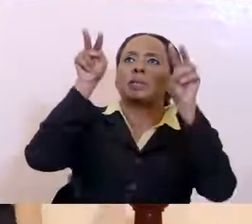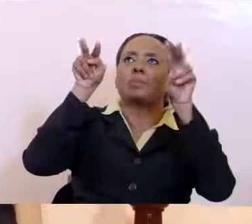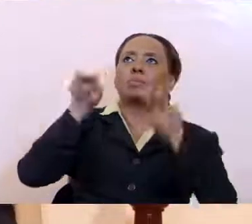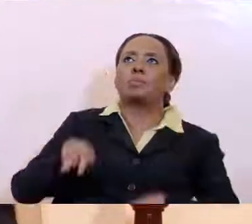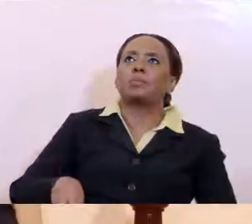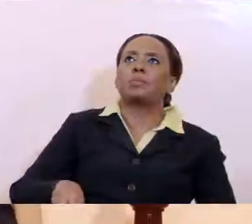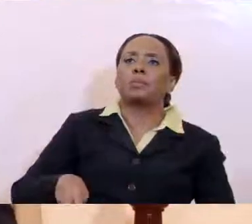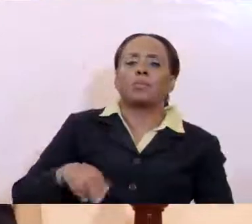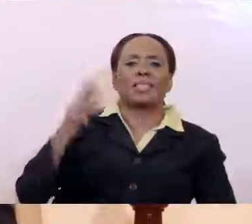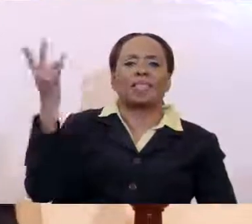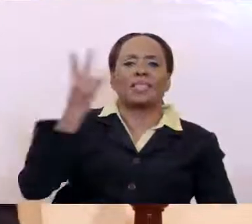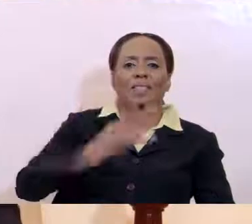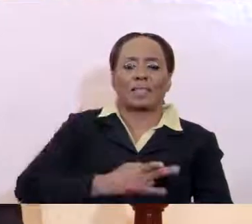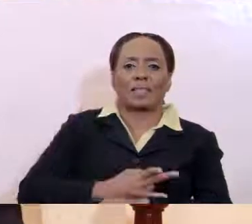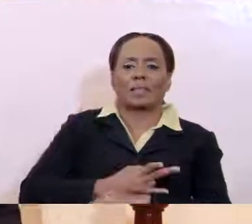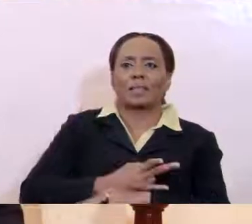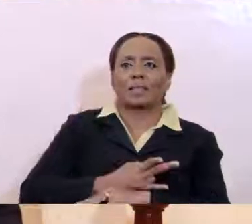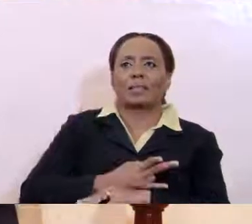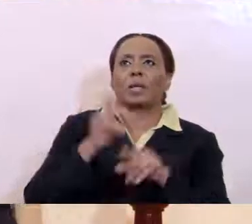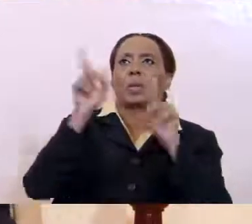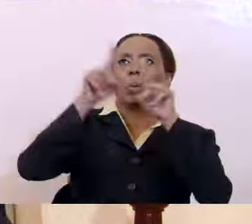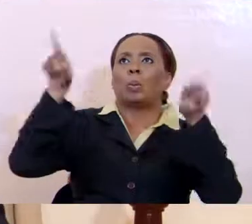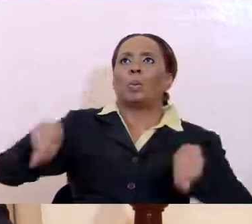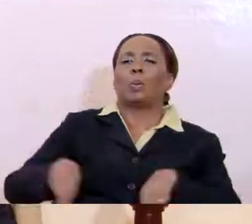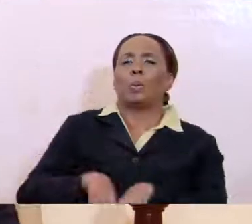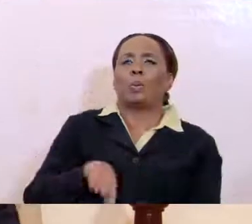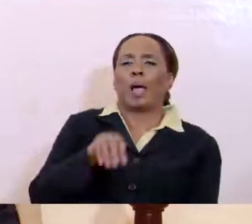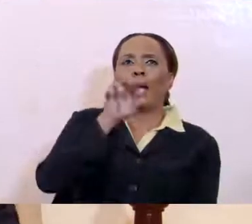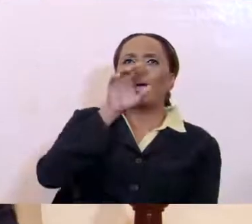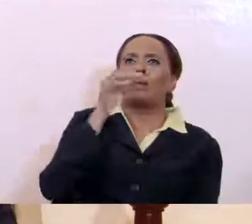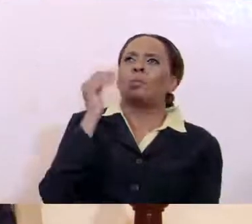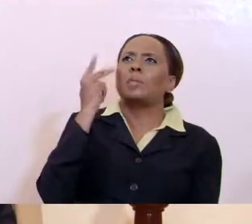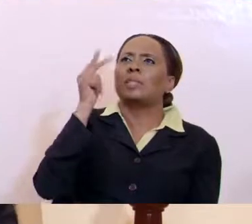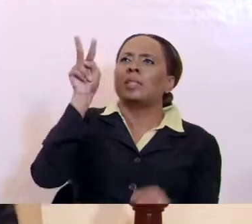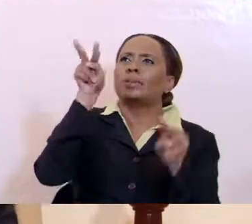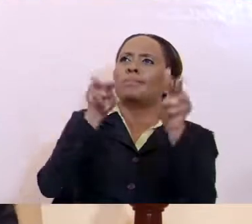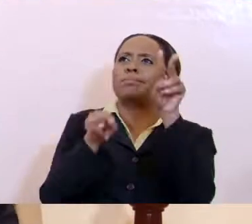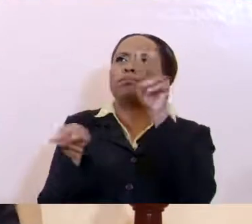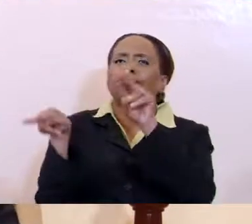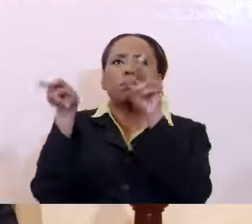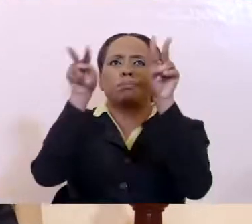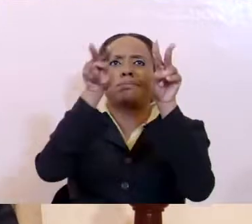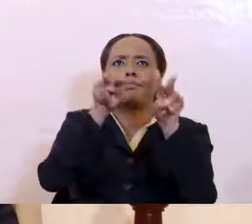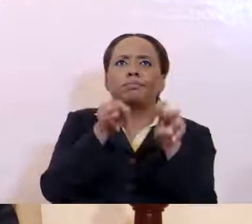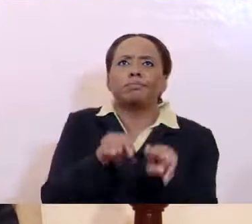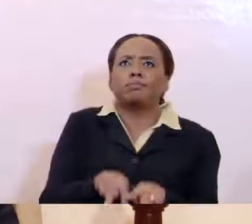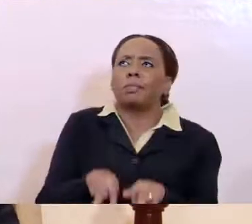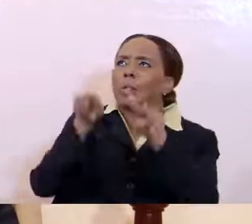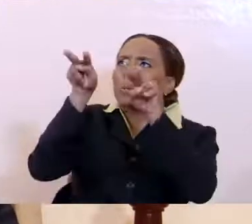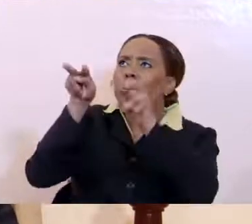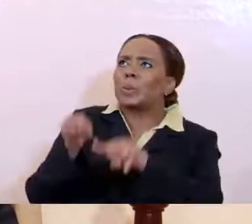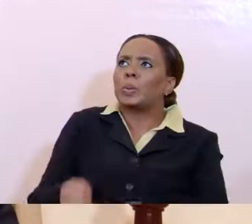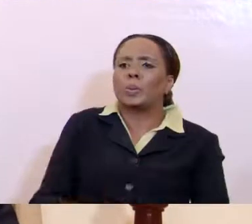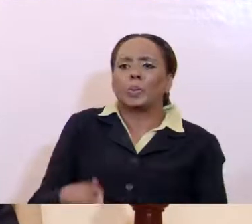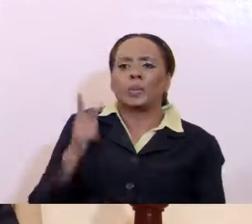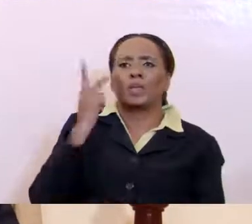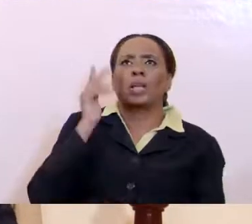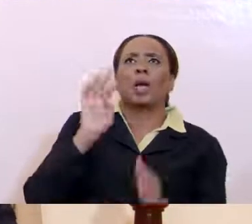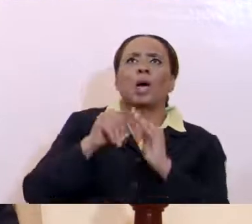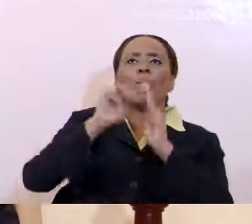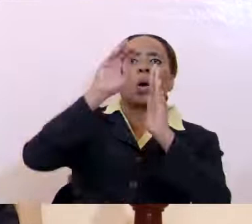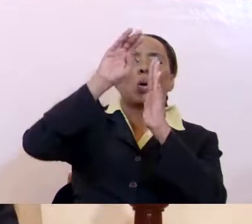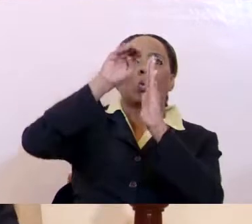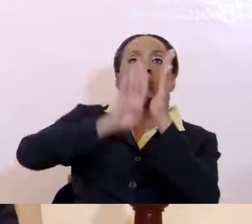is taking a downward trend, just like the positivity rate. There are other indices out there that you can look at, and we are looking at